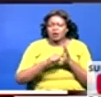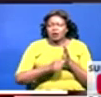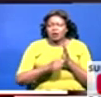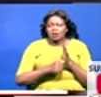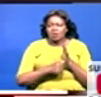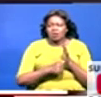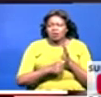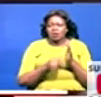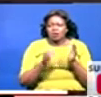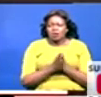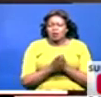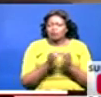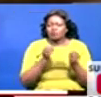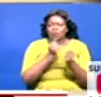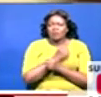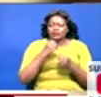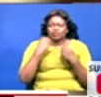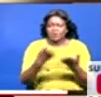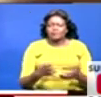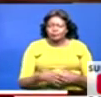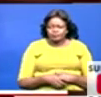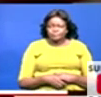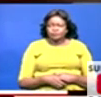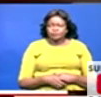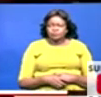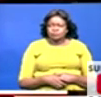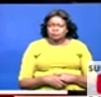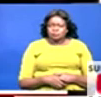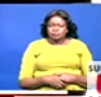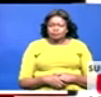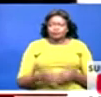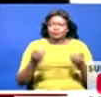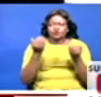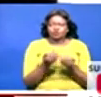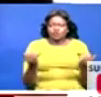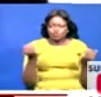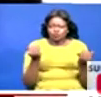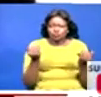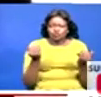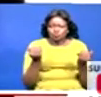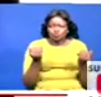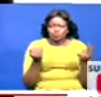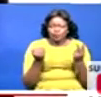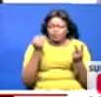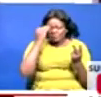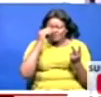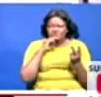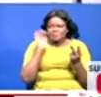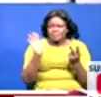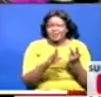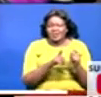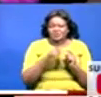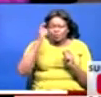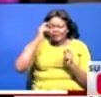and generosity. The late Musyoka's children, Prudence and Isaac, remember their father as wise and